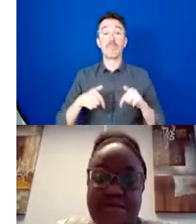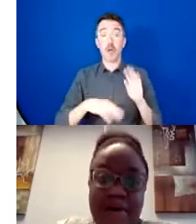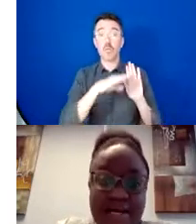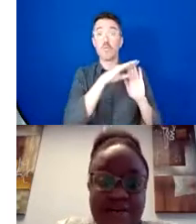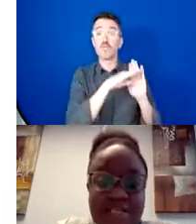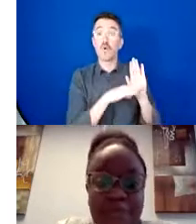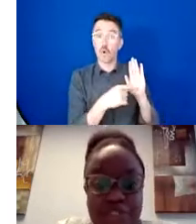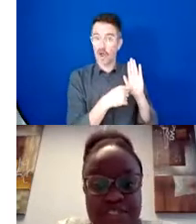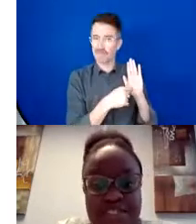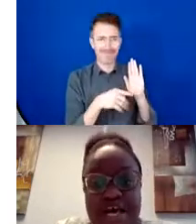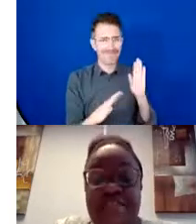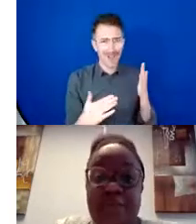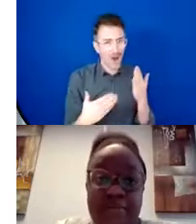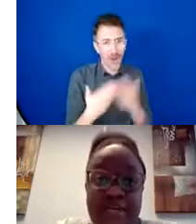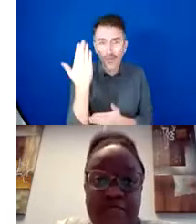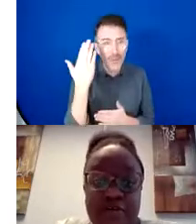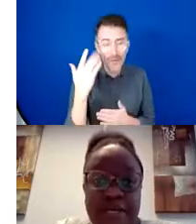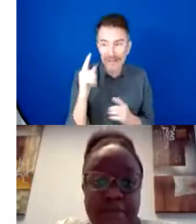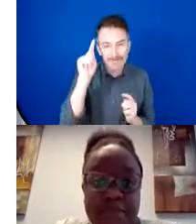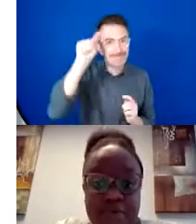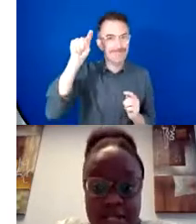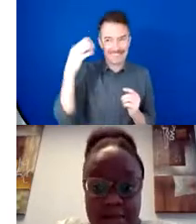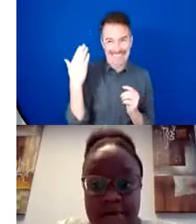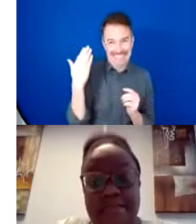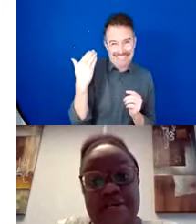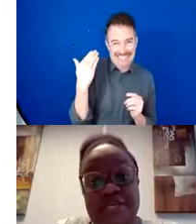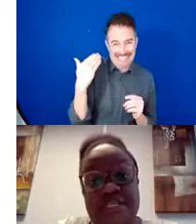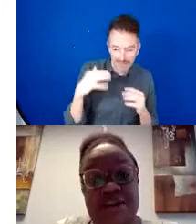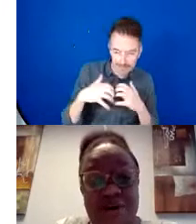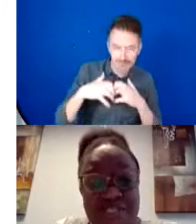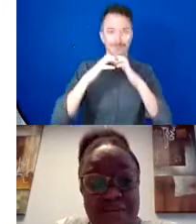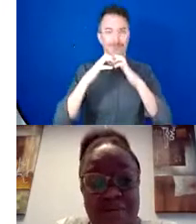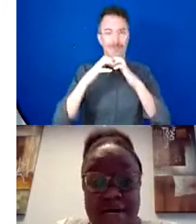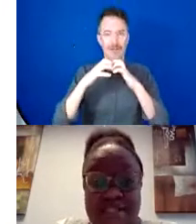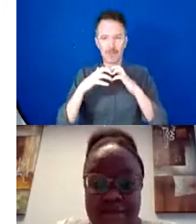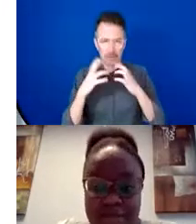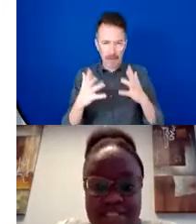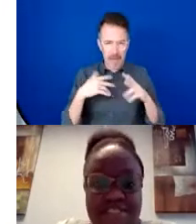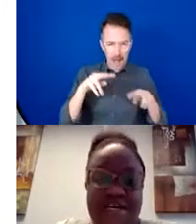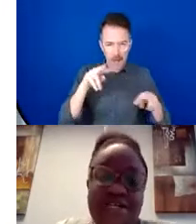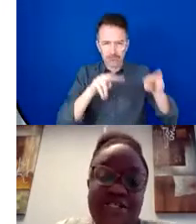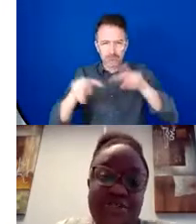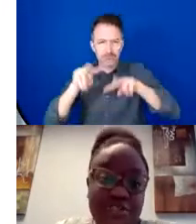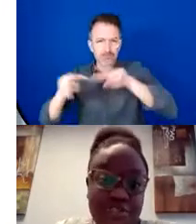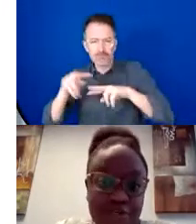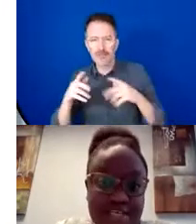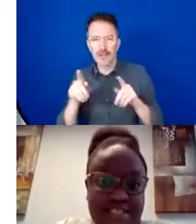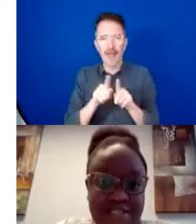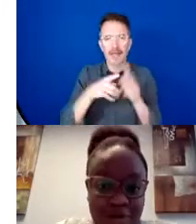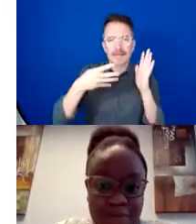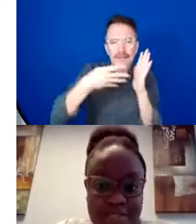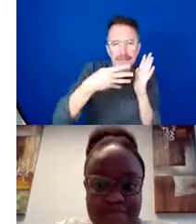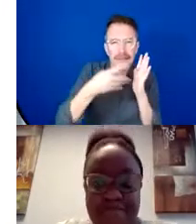out and pilot approaches that we believe could be able to help address uncomfortable but important issues on